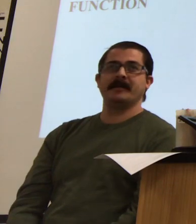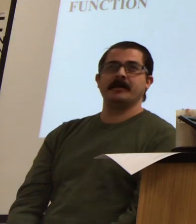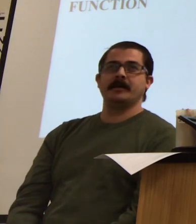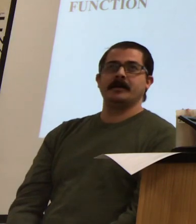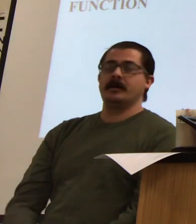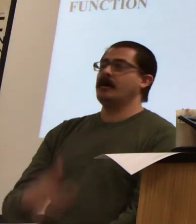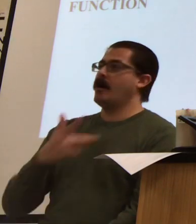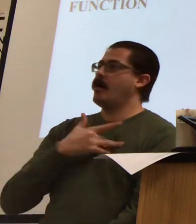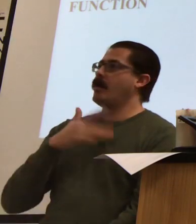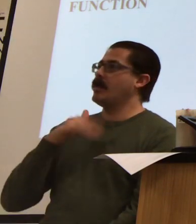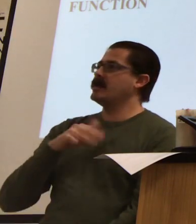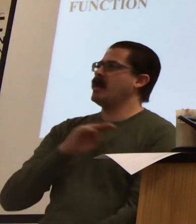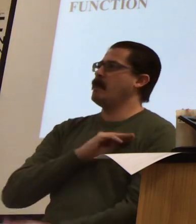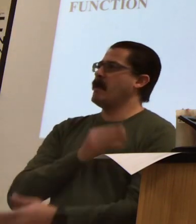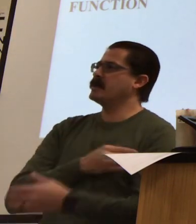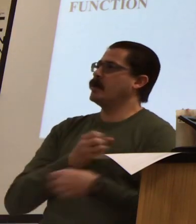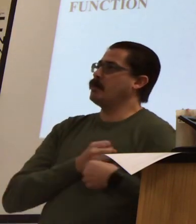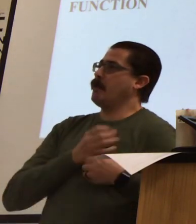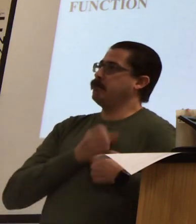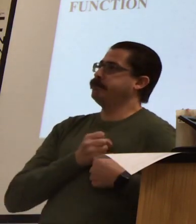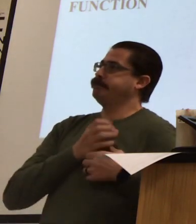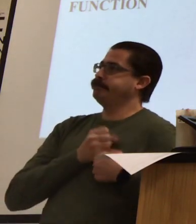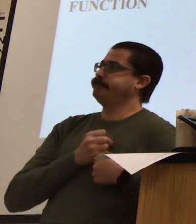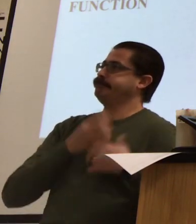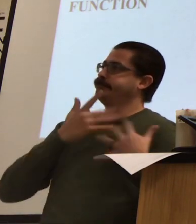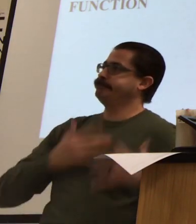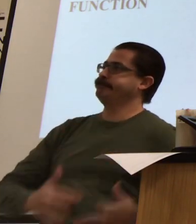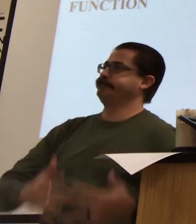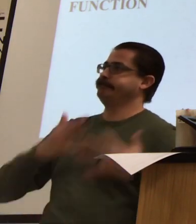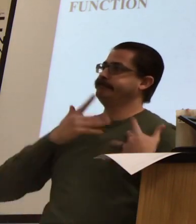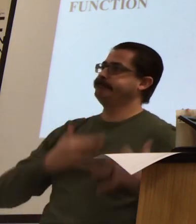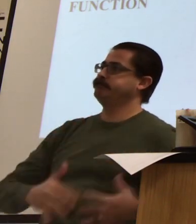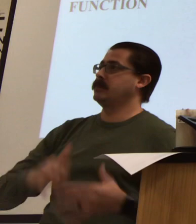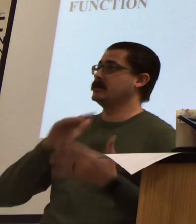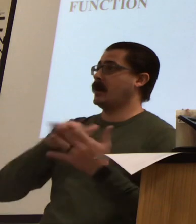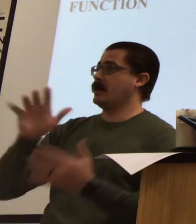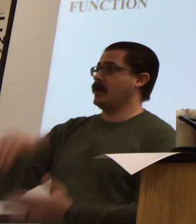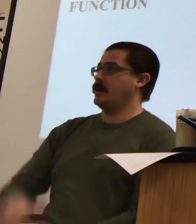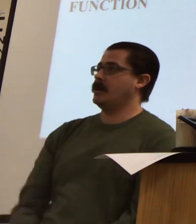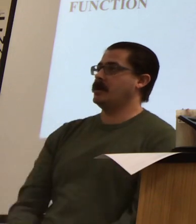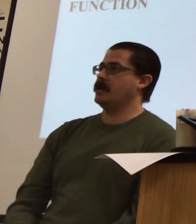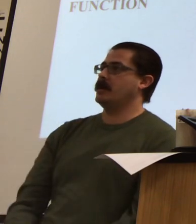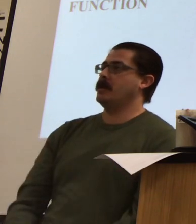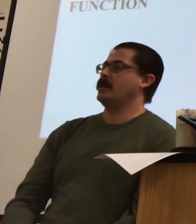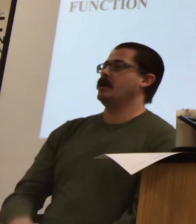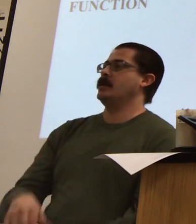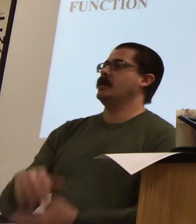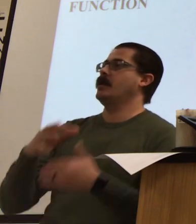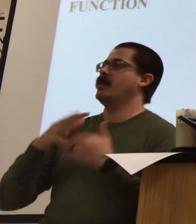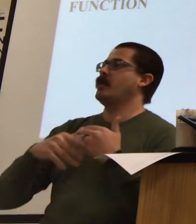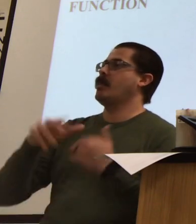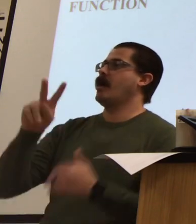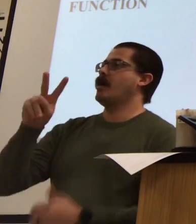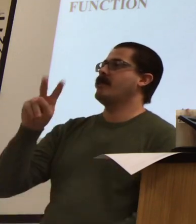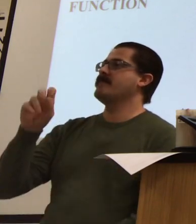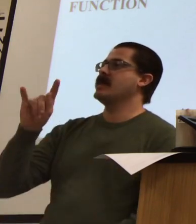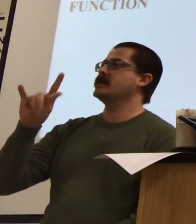the heart is the muscular pump in your chest that pumps the blood. Everyone knows this. You study that. You study the blood vessels that carry the